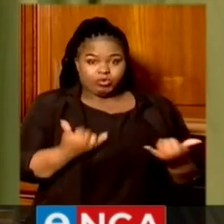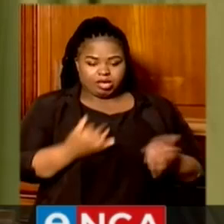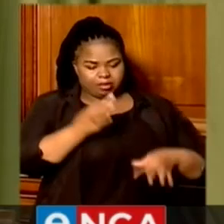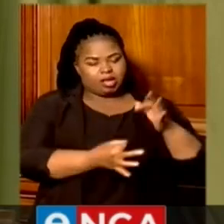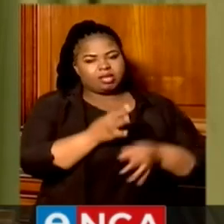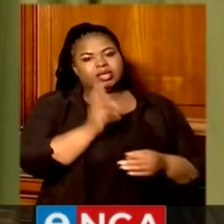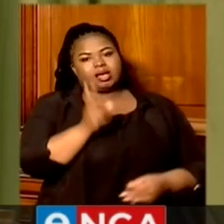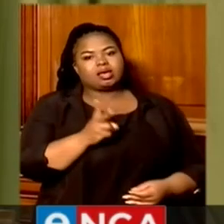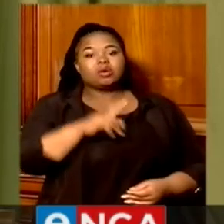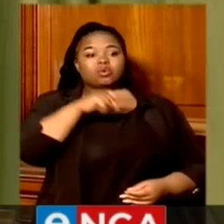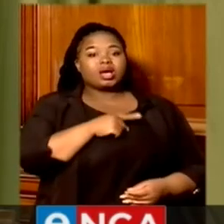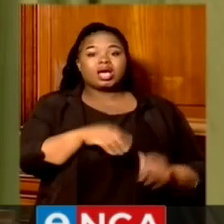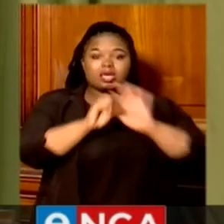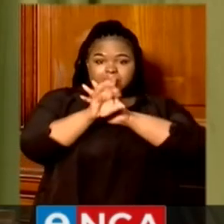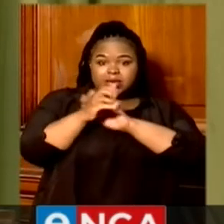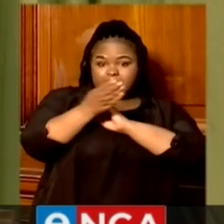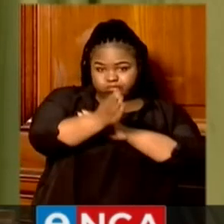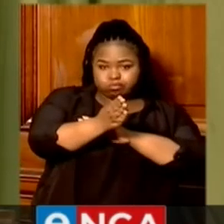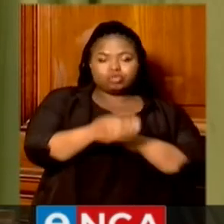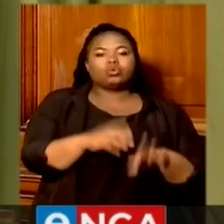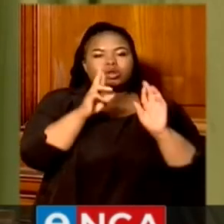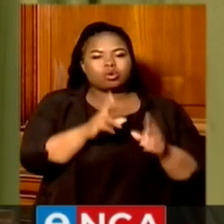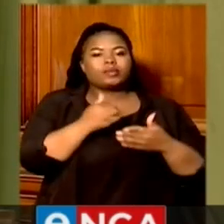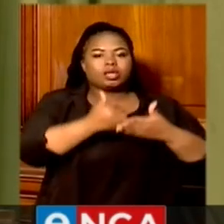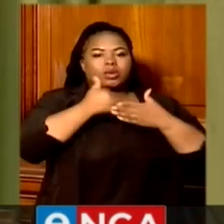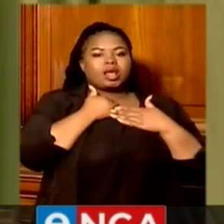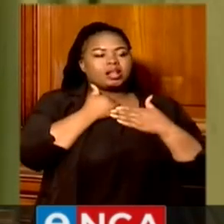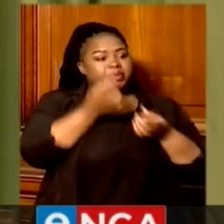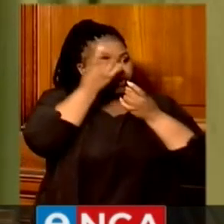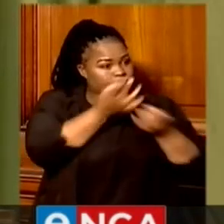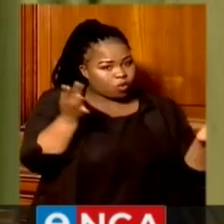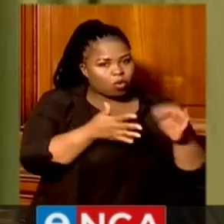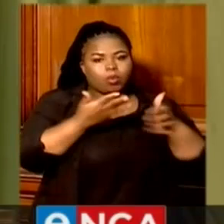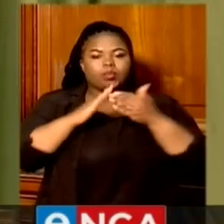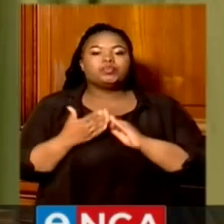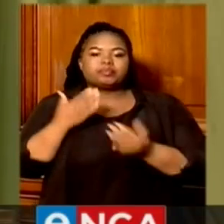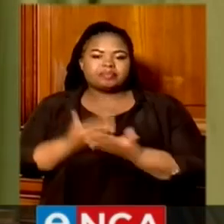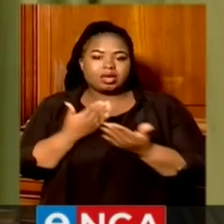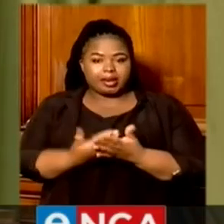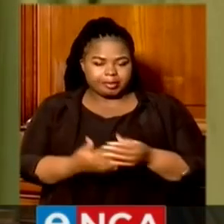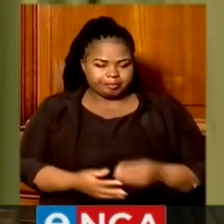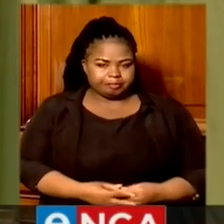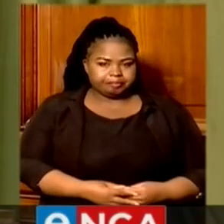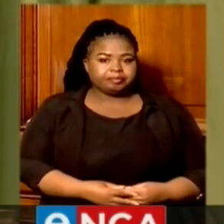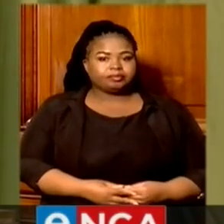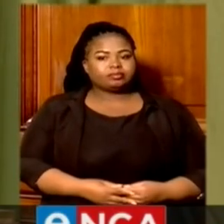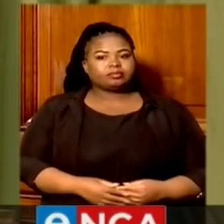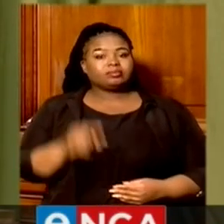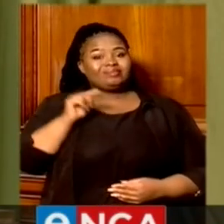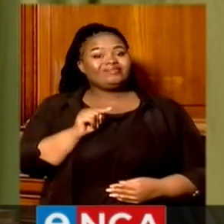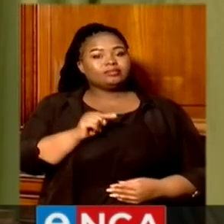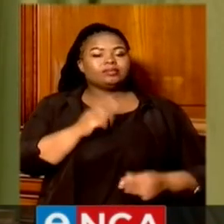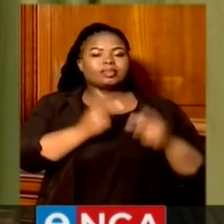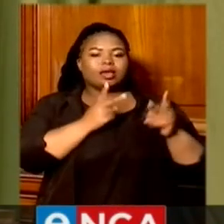sikhuluma neintatheli, ngethemba ukuthi nabo bazosinceda ukuthi bayidlulise le email address. This facility will